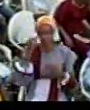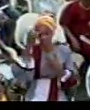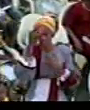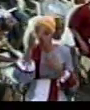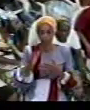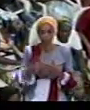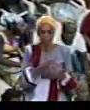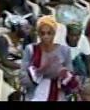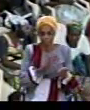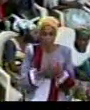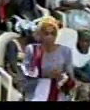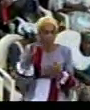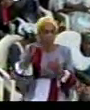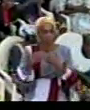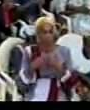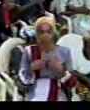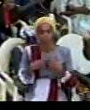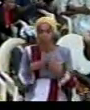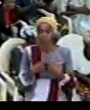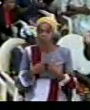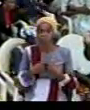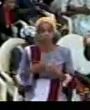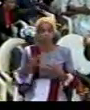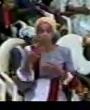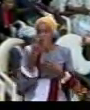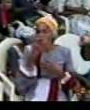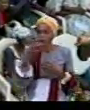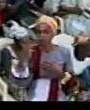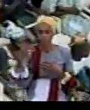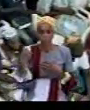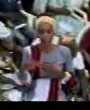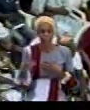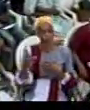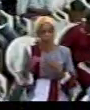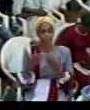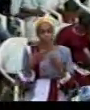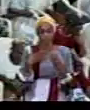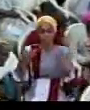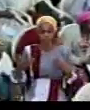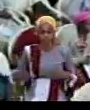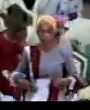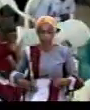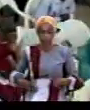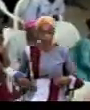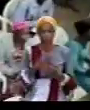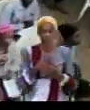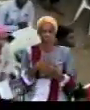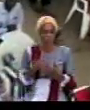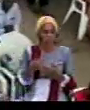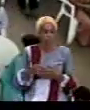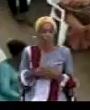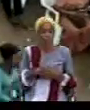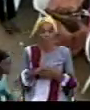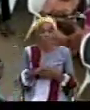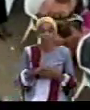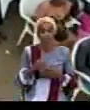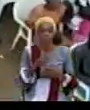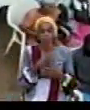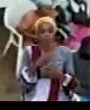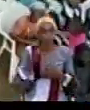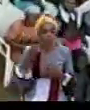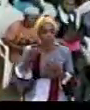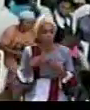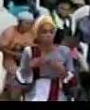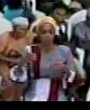experiencing excessive hotness of the body, incessant vomiting, anemia, and insomnia. He has taken